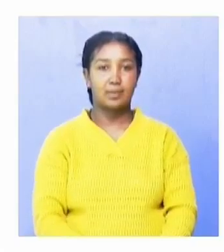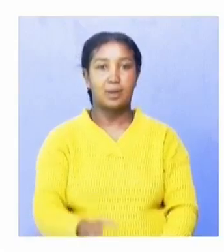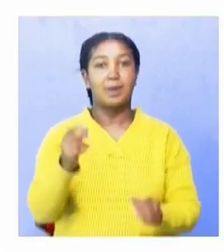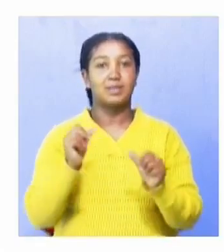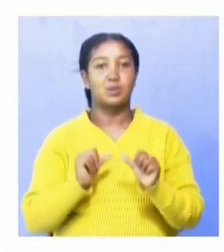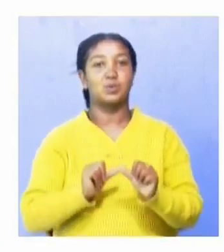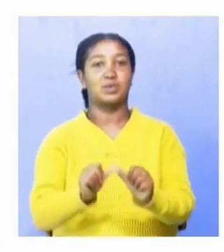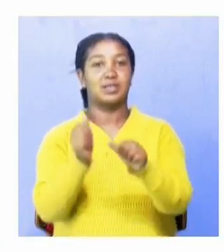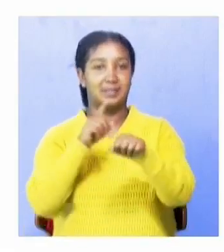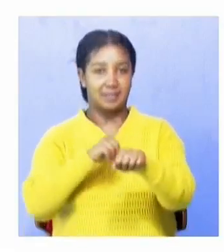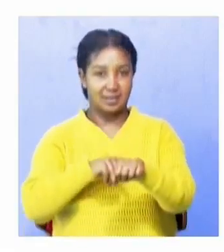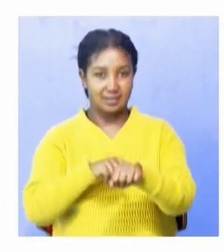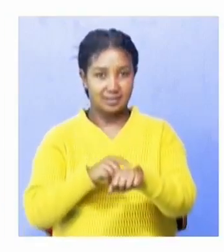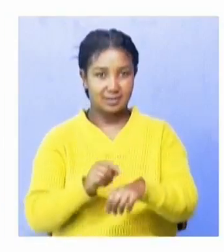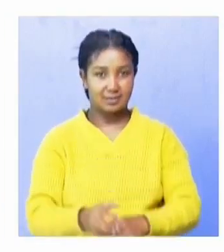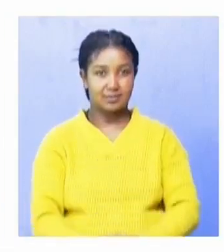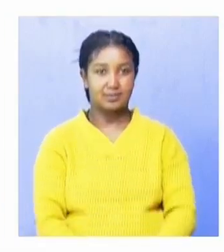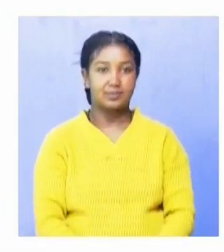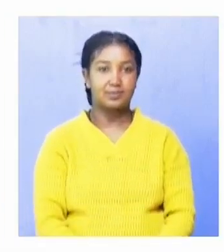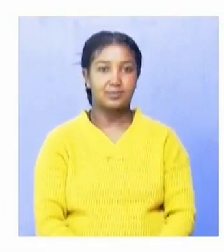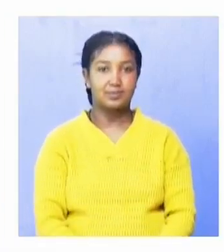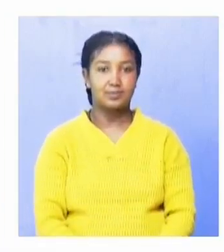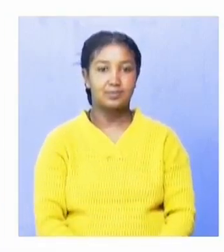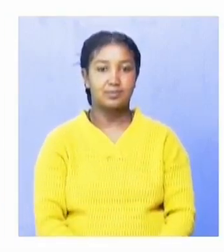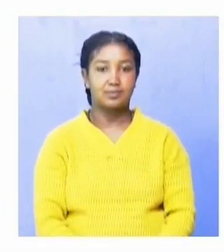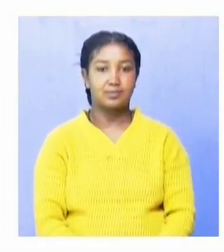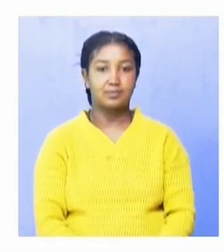Continuous tense.